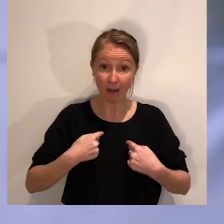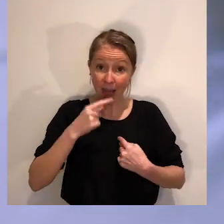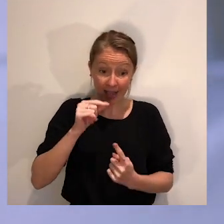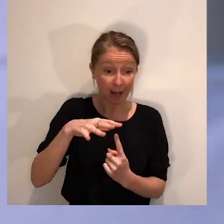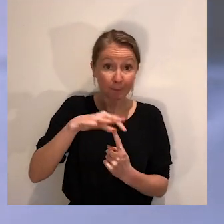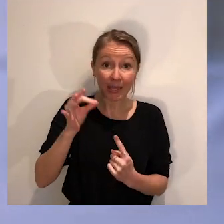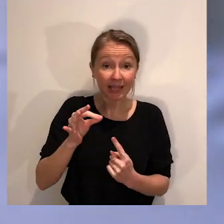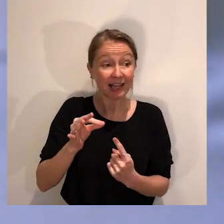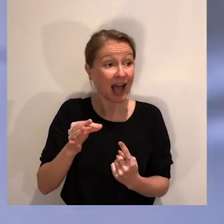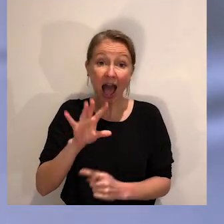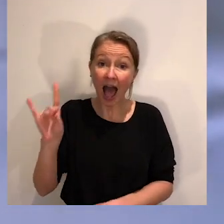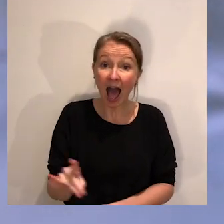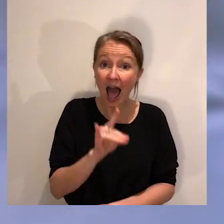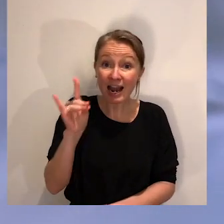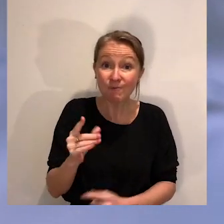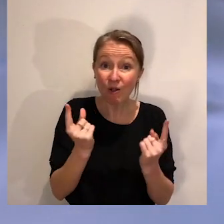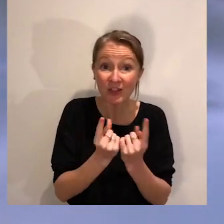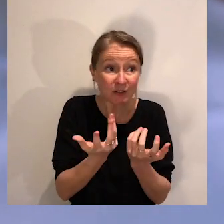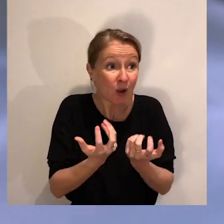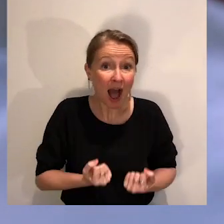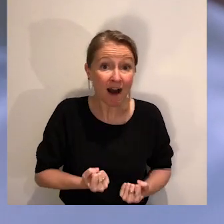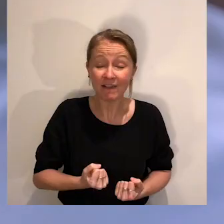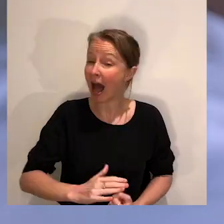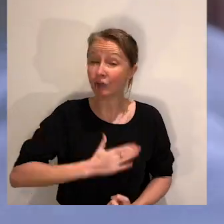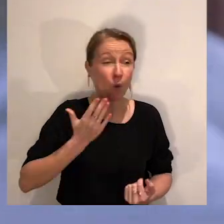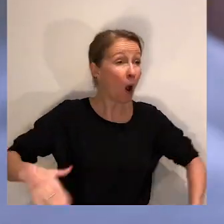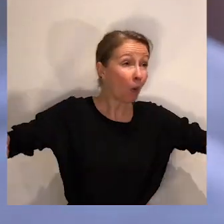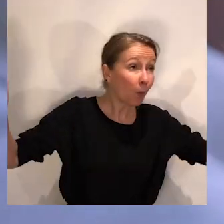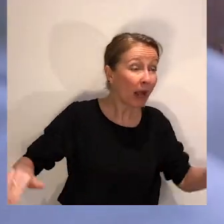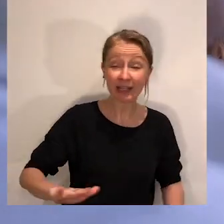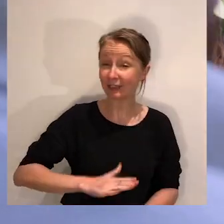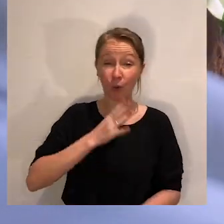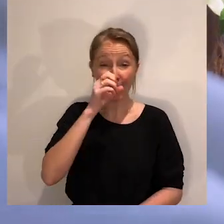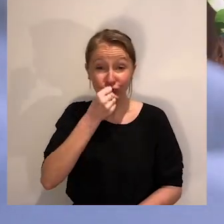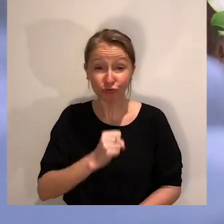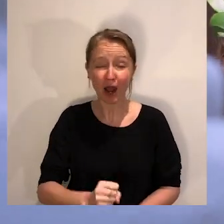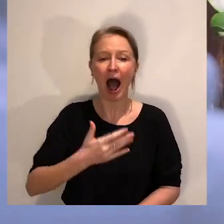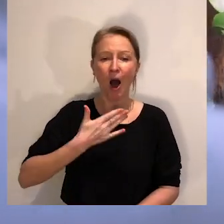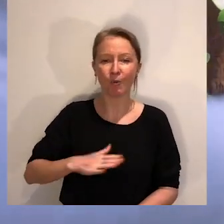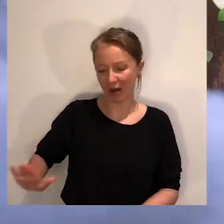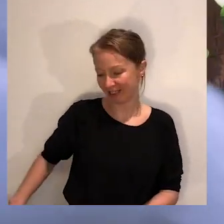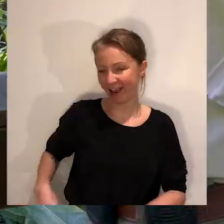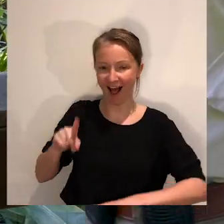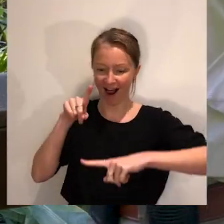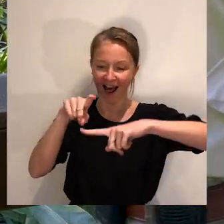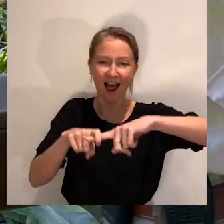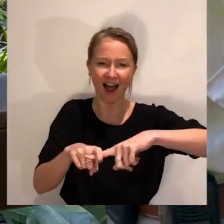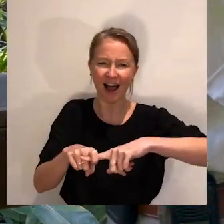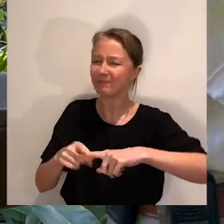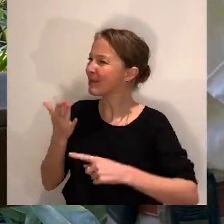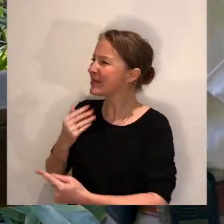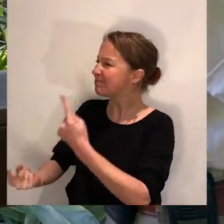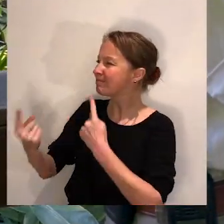want wings, I don't want a trunk, I would love to have a prehensile tail. Prehensile tail. Yep. Can you explain to everyone what a prehensile tail